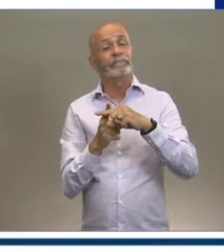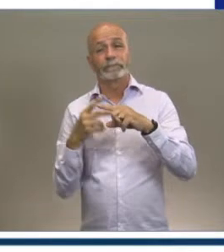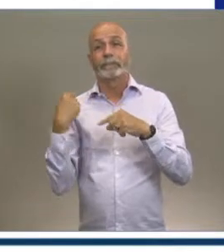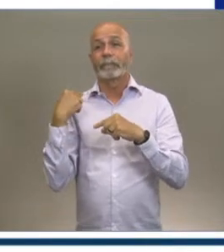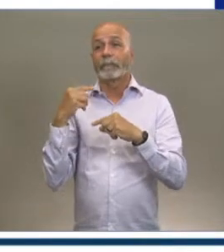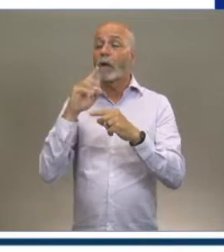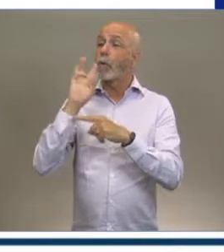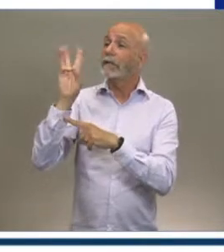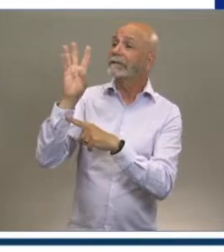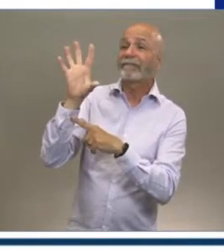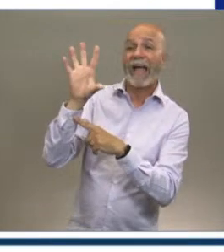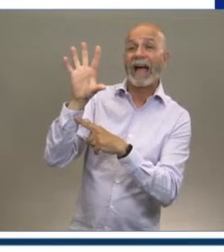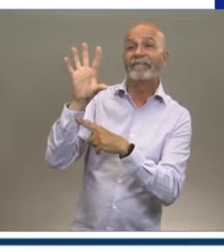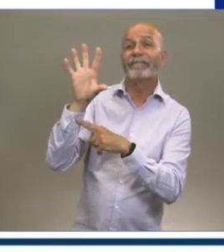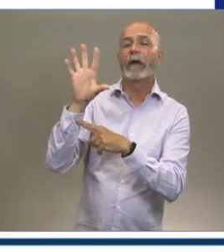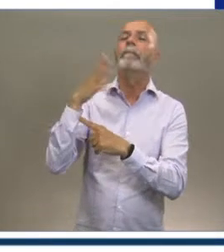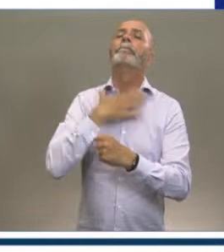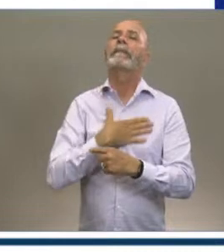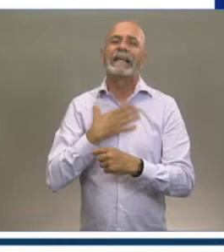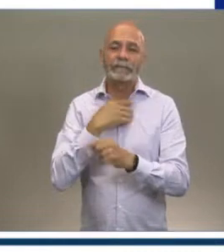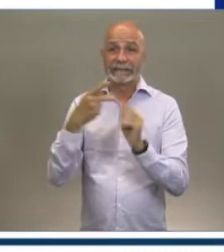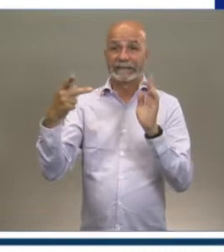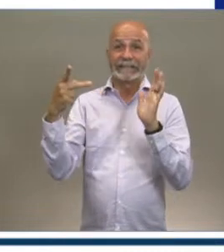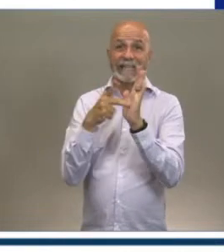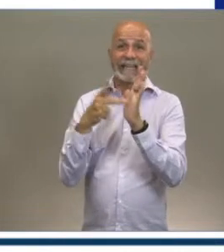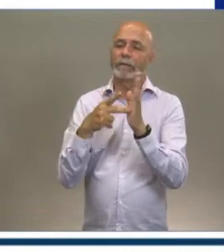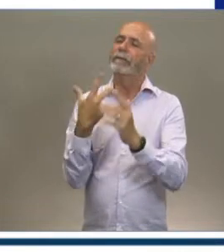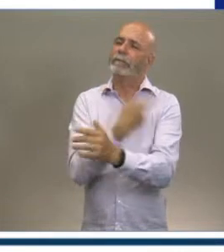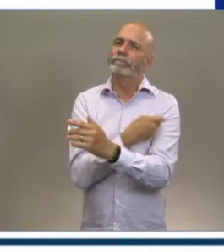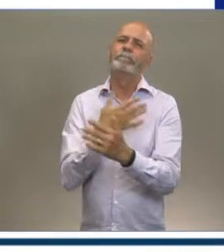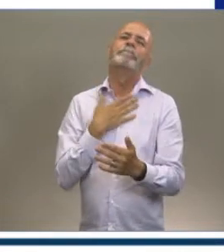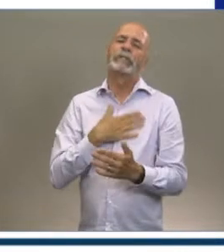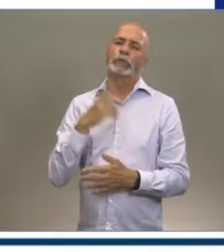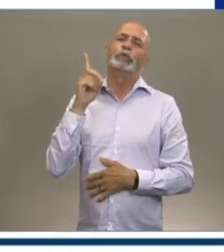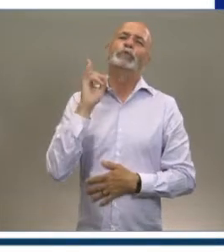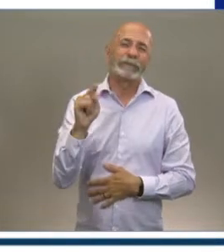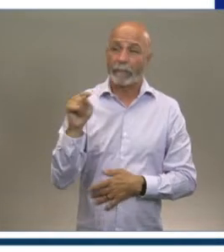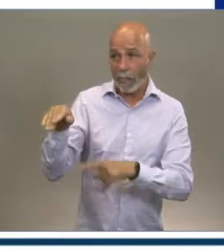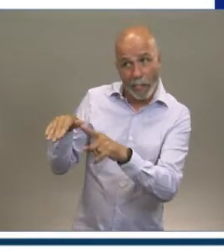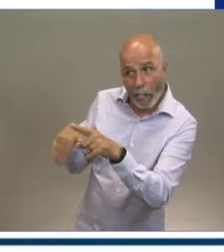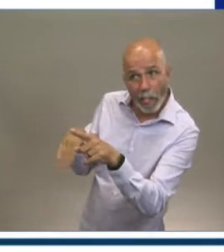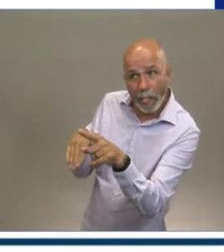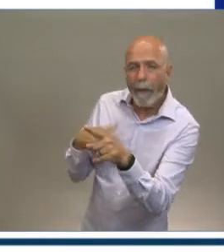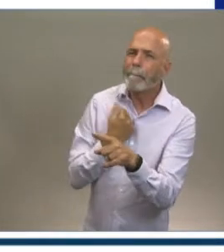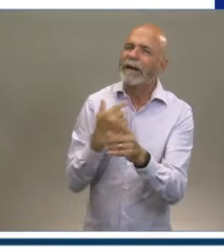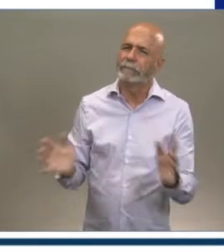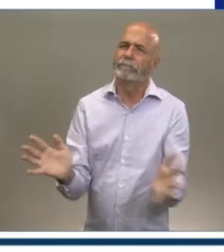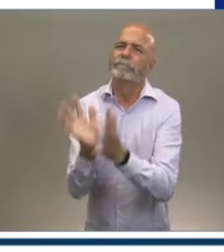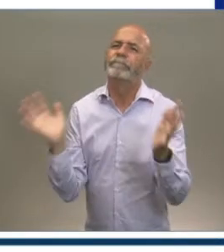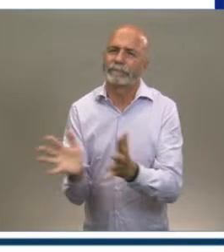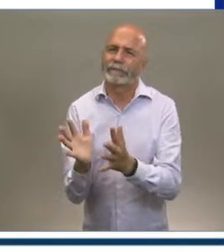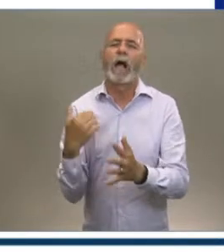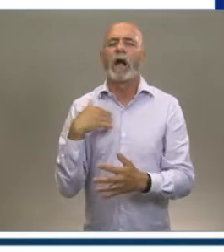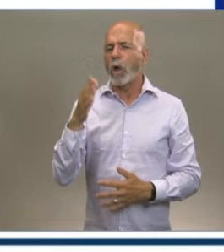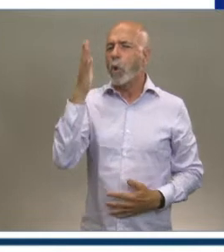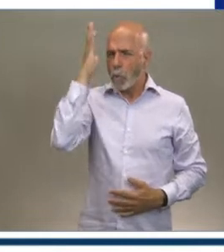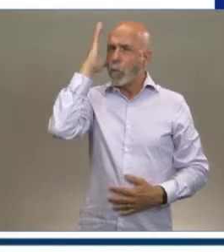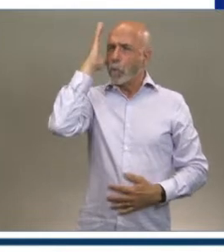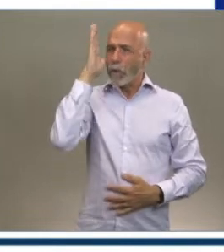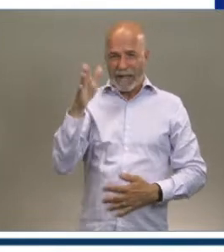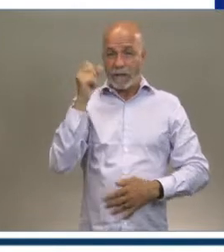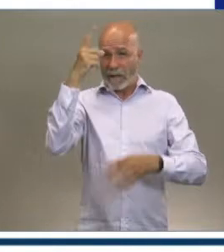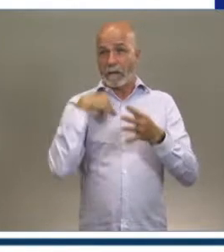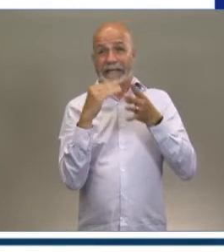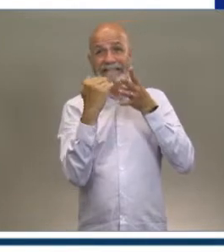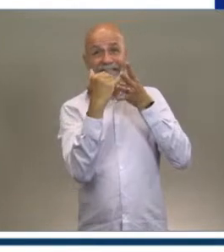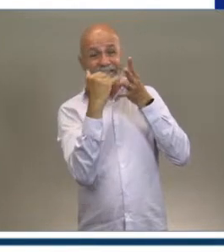make sure that you are booked to get your second dose. We're not there yet, but we believe we will be by the end of the month. So